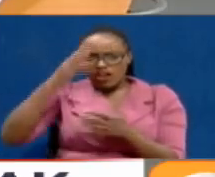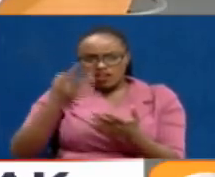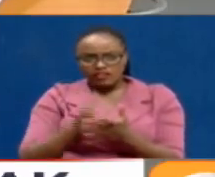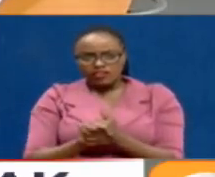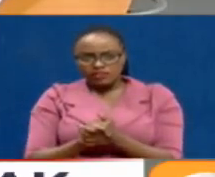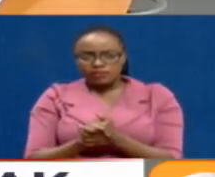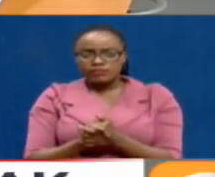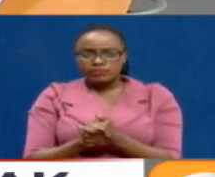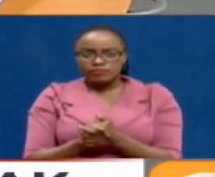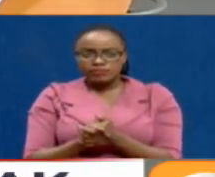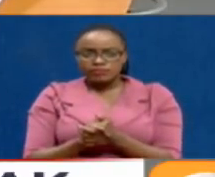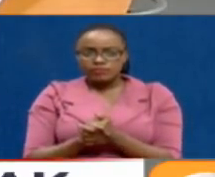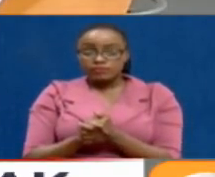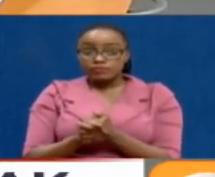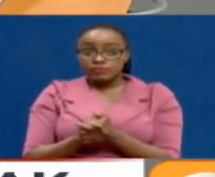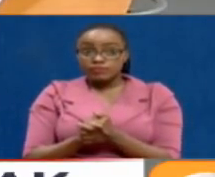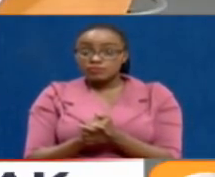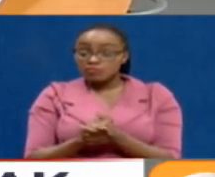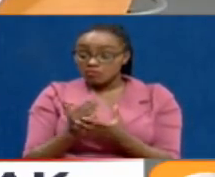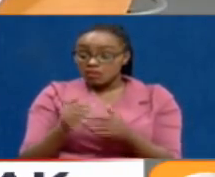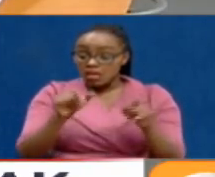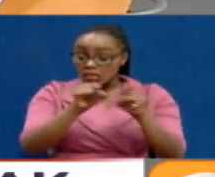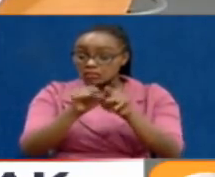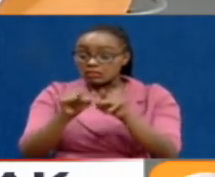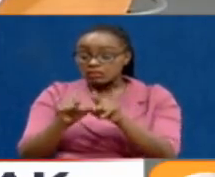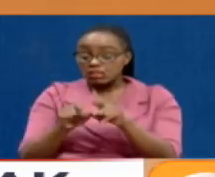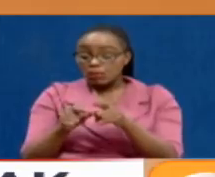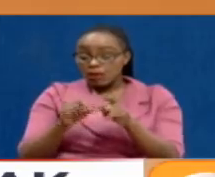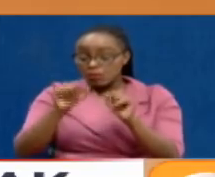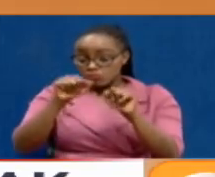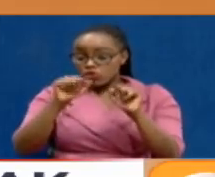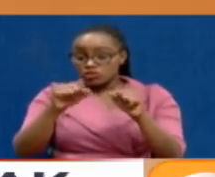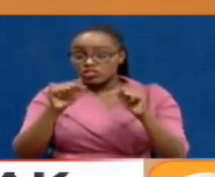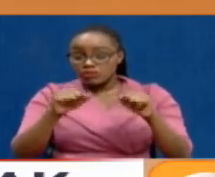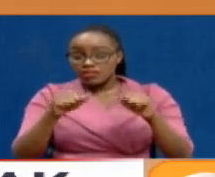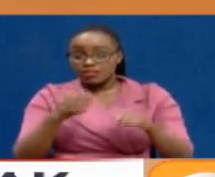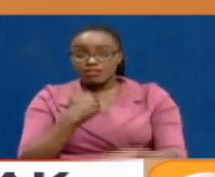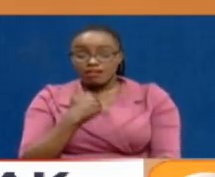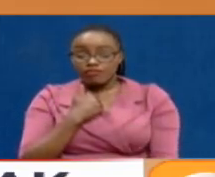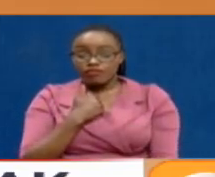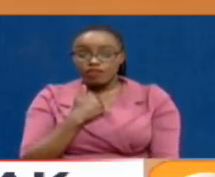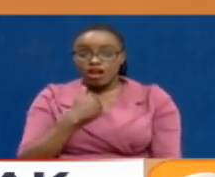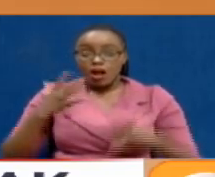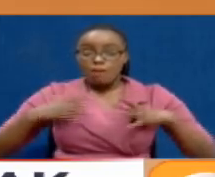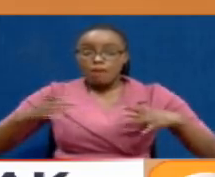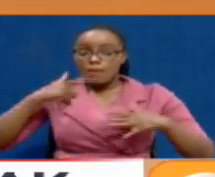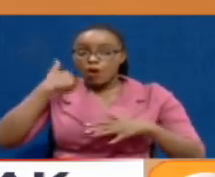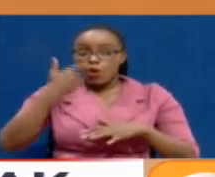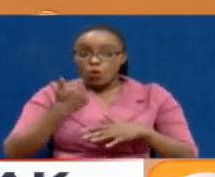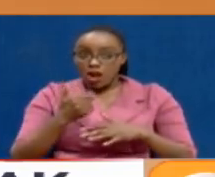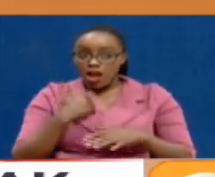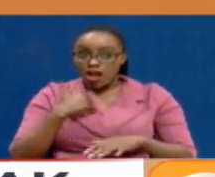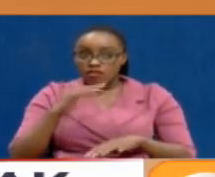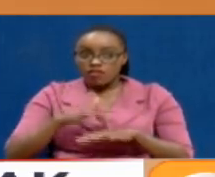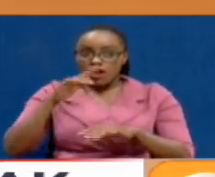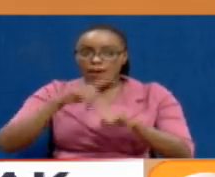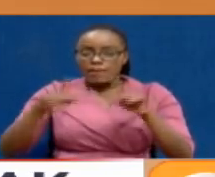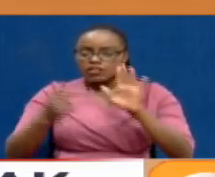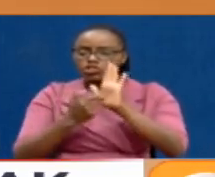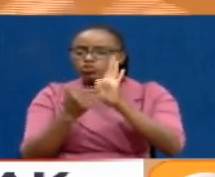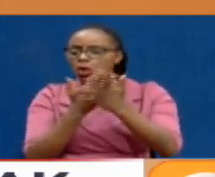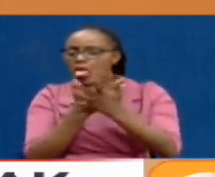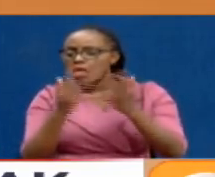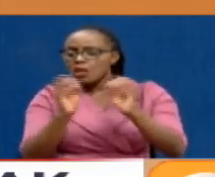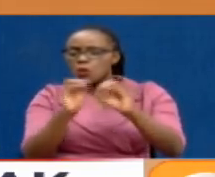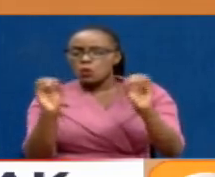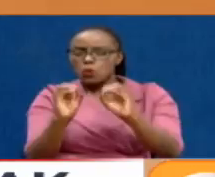Laguna said it today. Yeah, there's a chance that, and there's even a chance that there are people also who are already in the infective stage, but they are not showing any